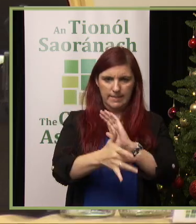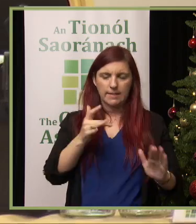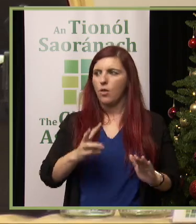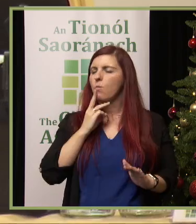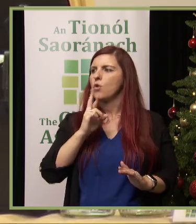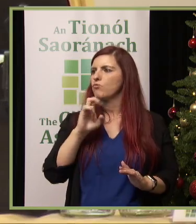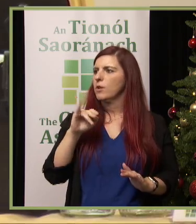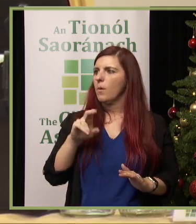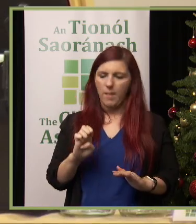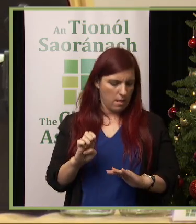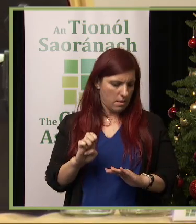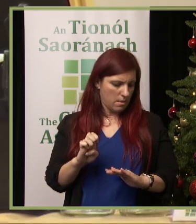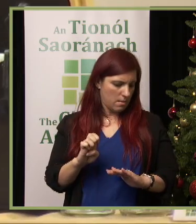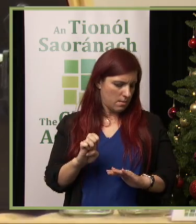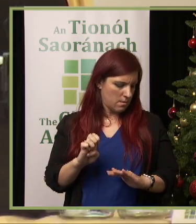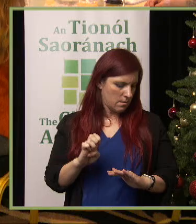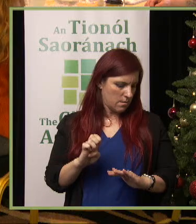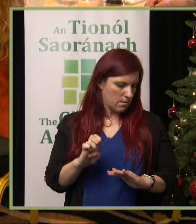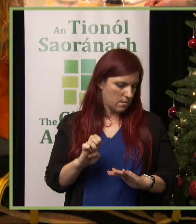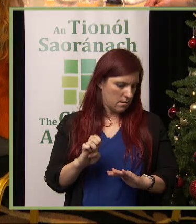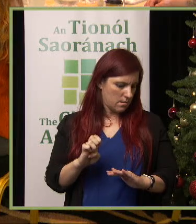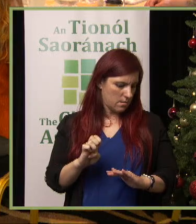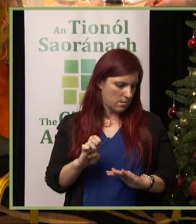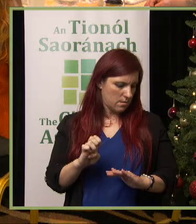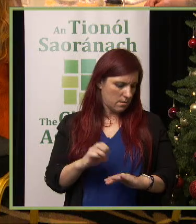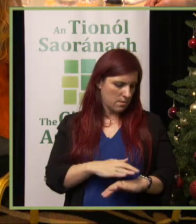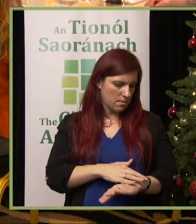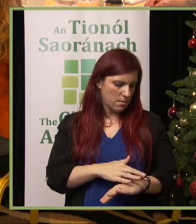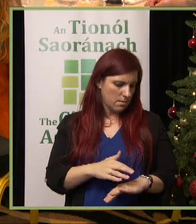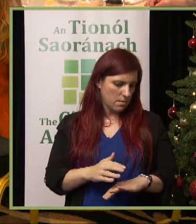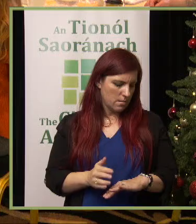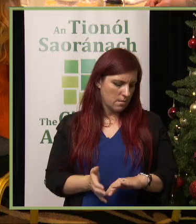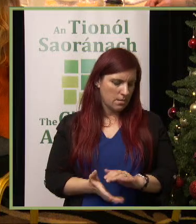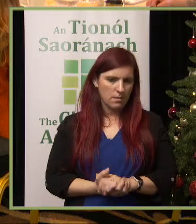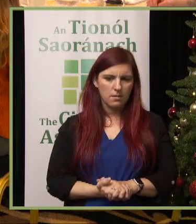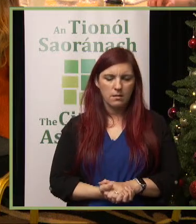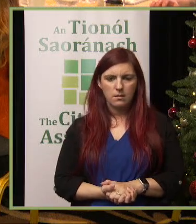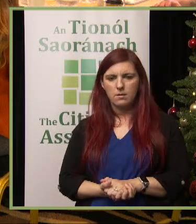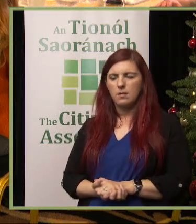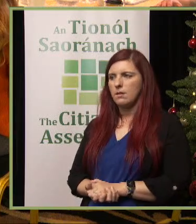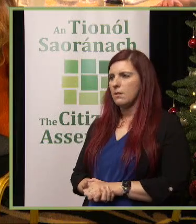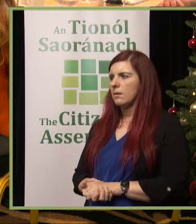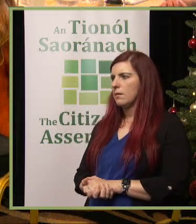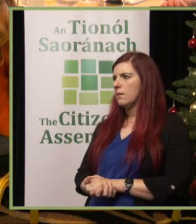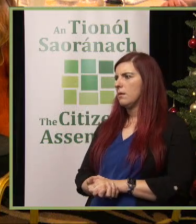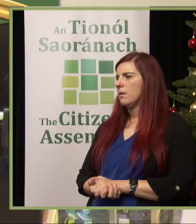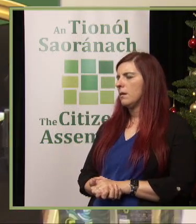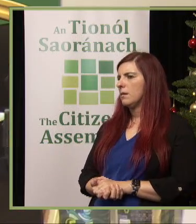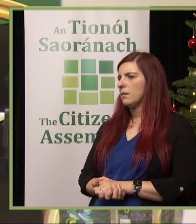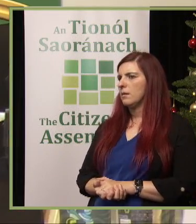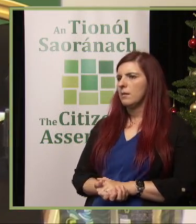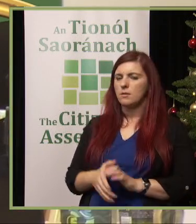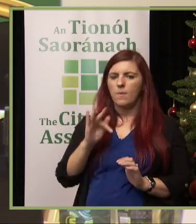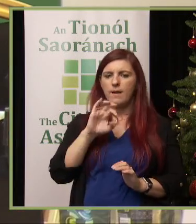renewable, all those in favour raise your hand. Okay, passed, thank you. Okay, FE1